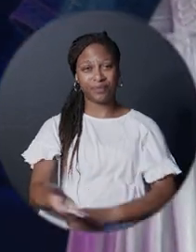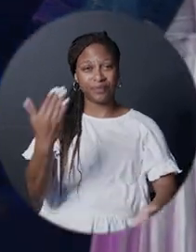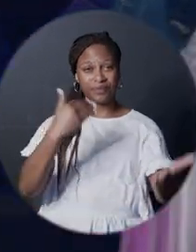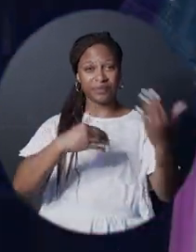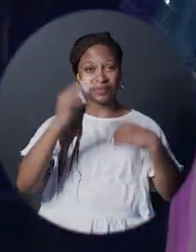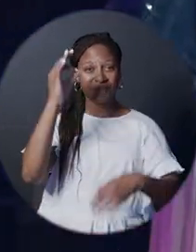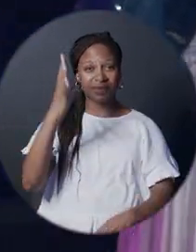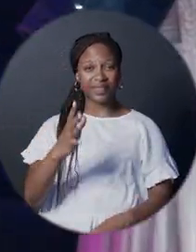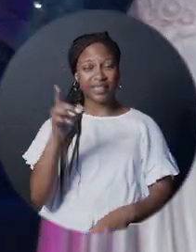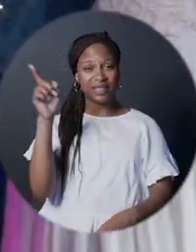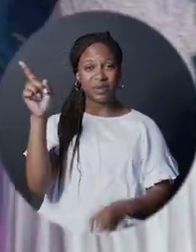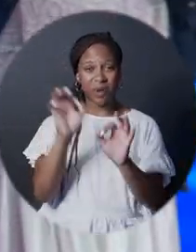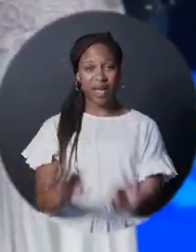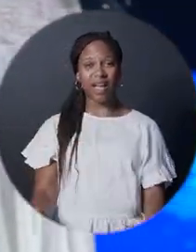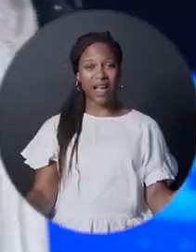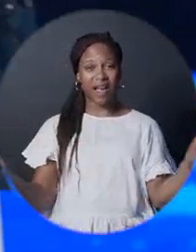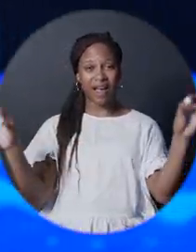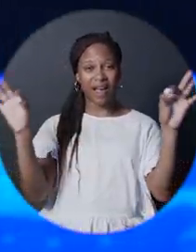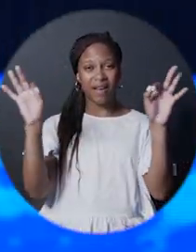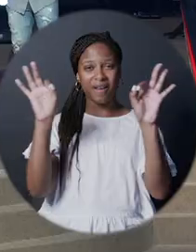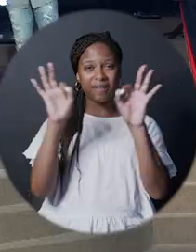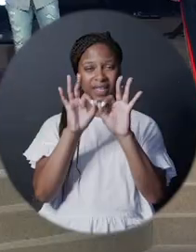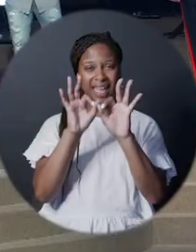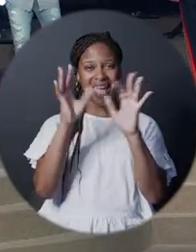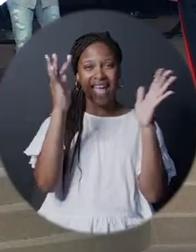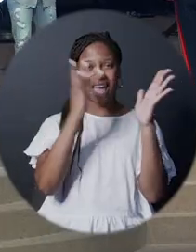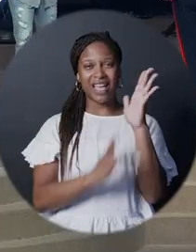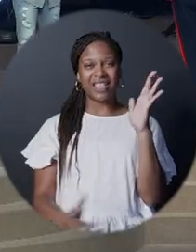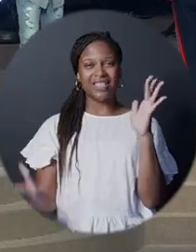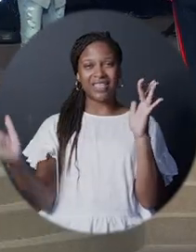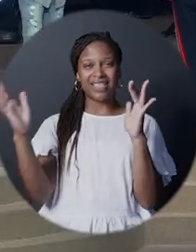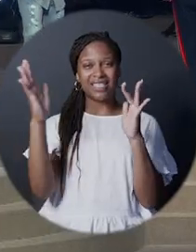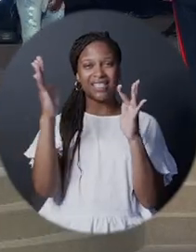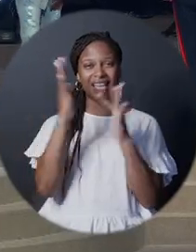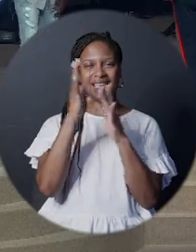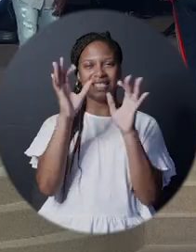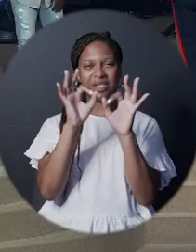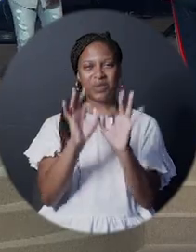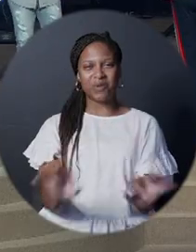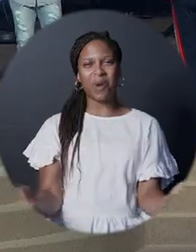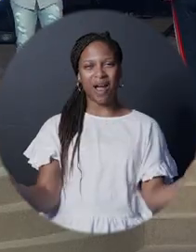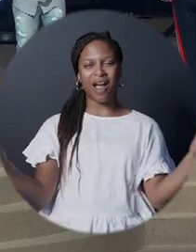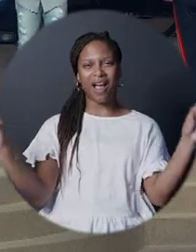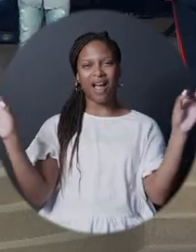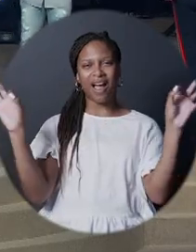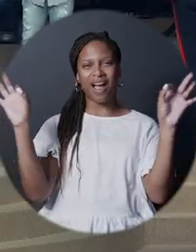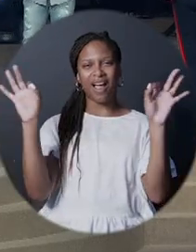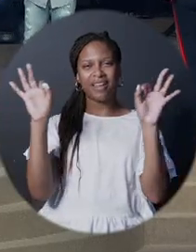Come on and minister. He's worthy. He's worthy. Hey.